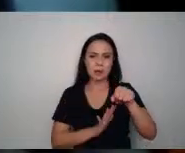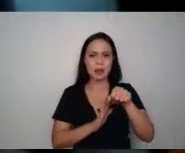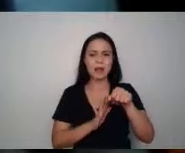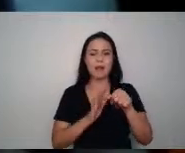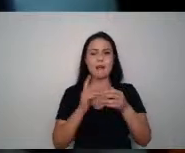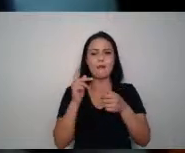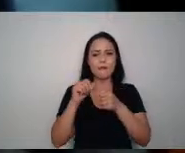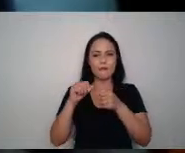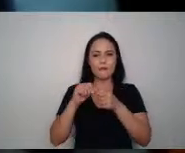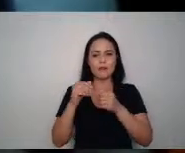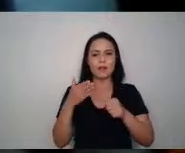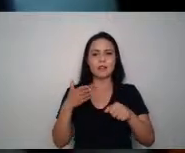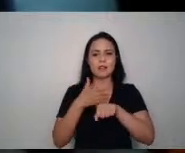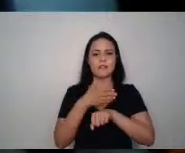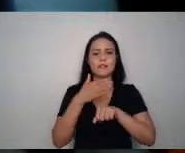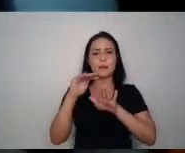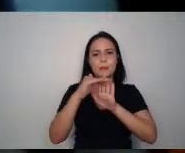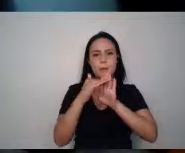the activities are